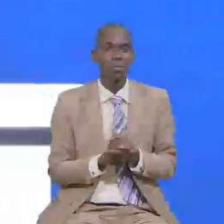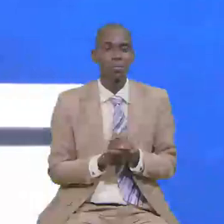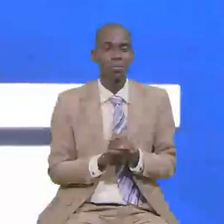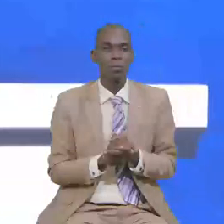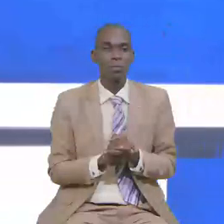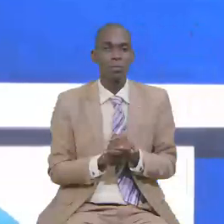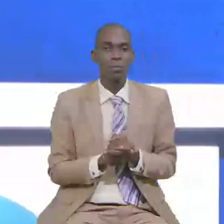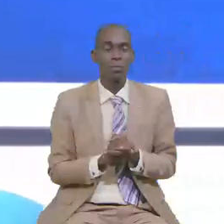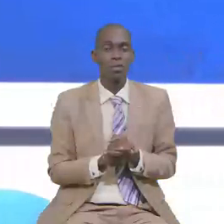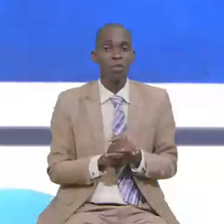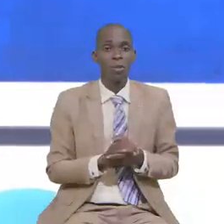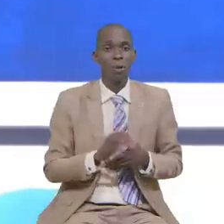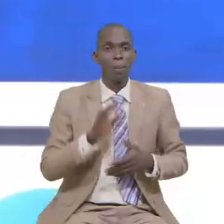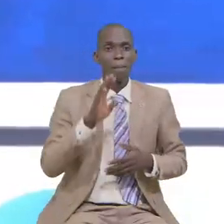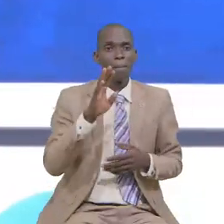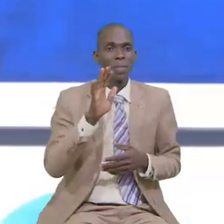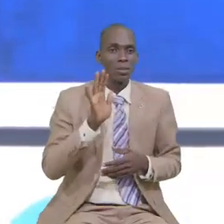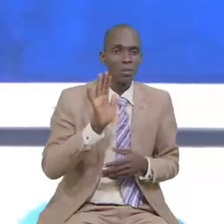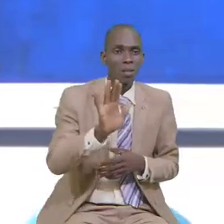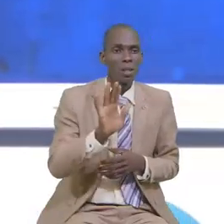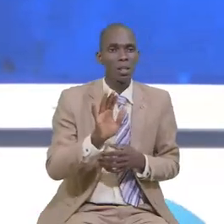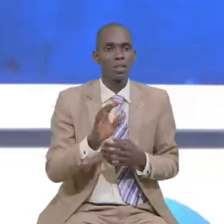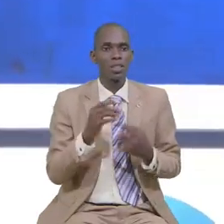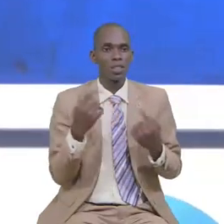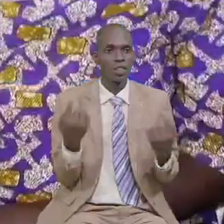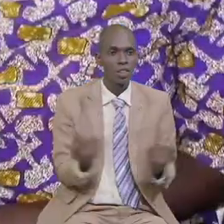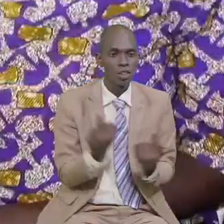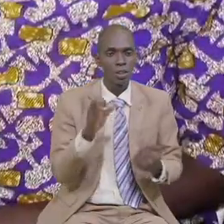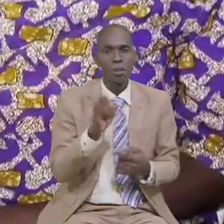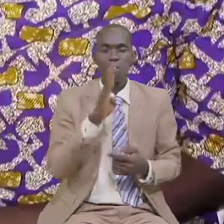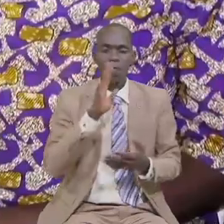Thy sins be forgiven thee.